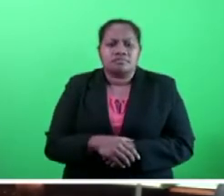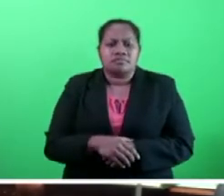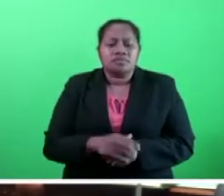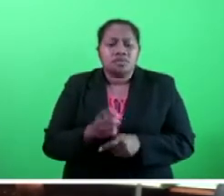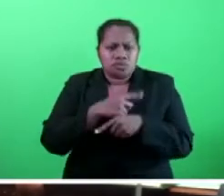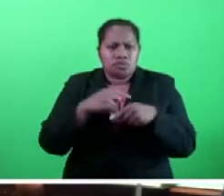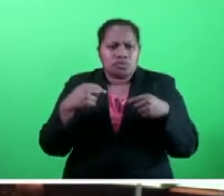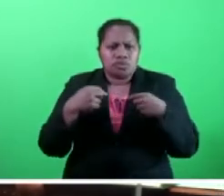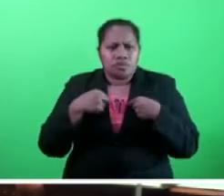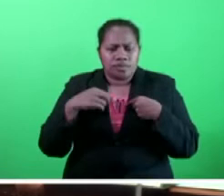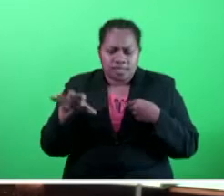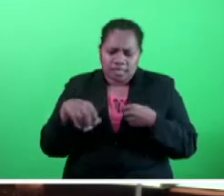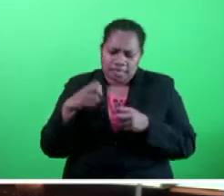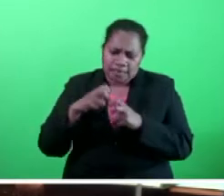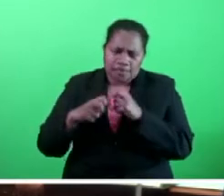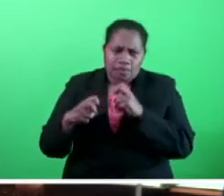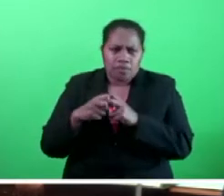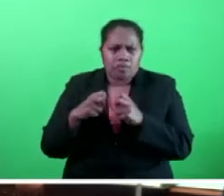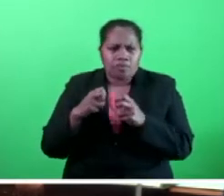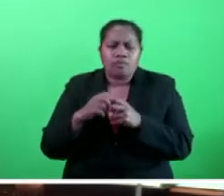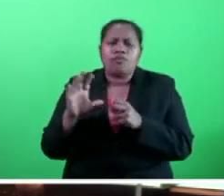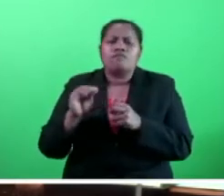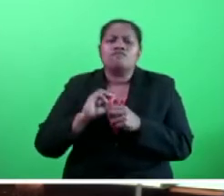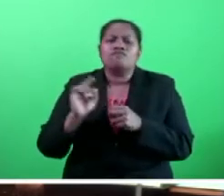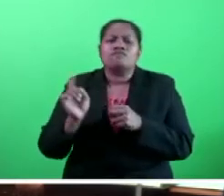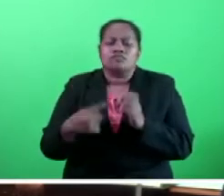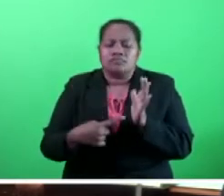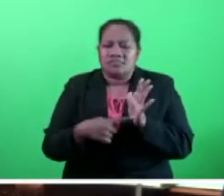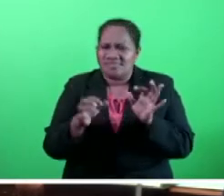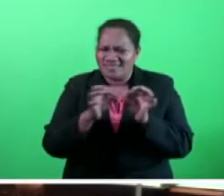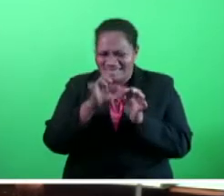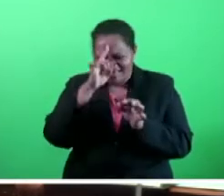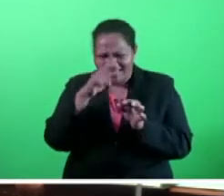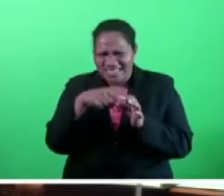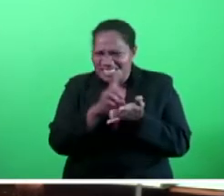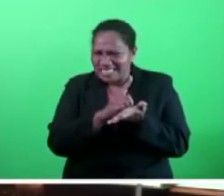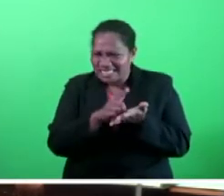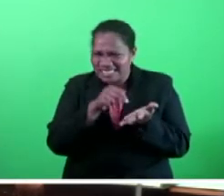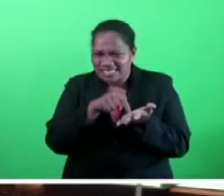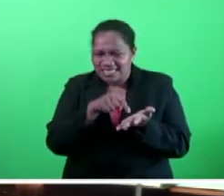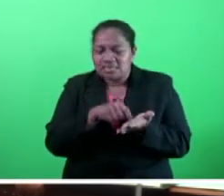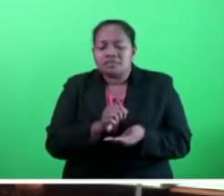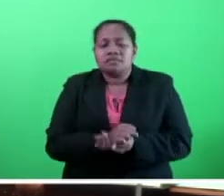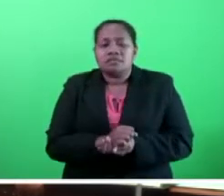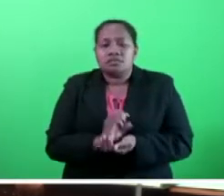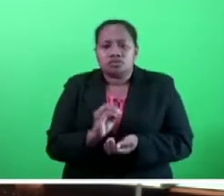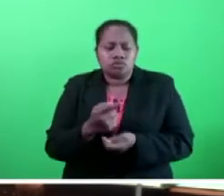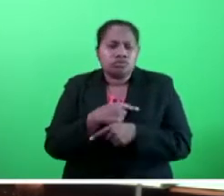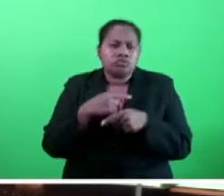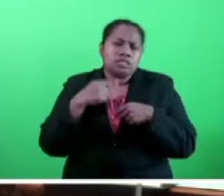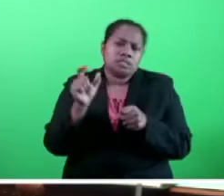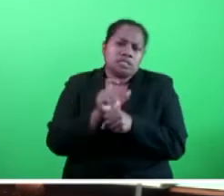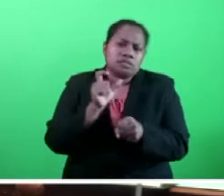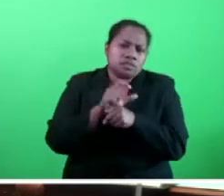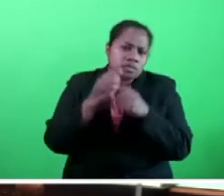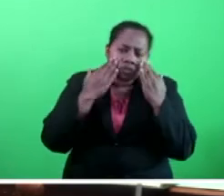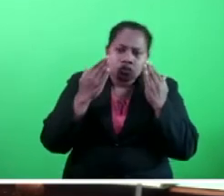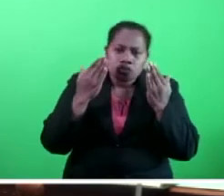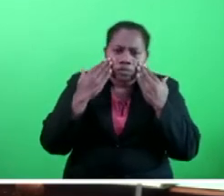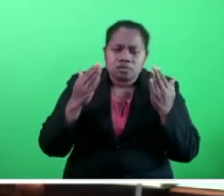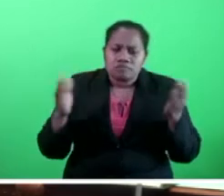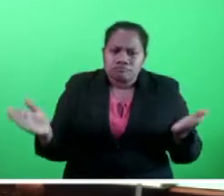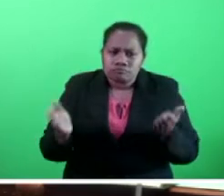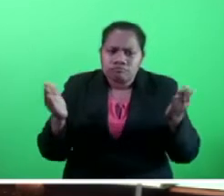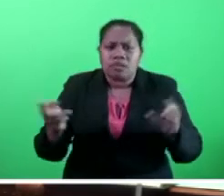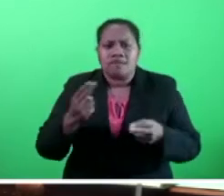we are taking the problem of bovine tuberculosis by the horns. It is Ministry's prerogative to create awareness and entice farmers who own